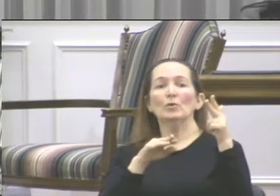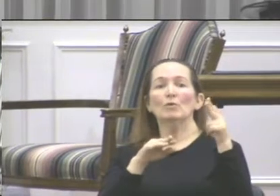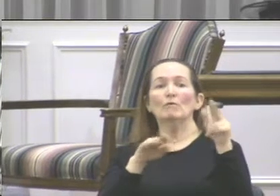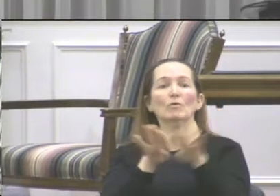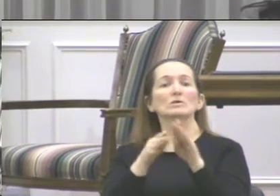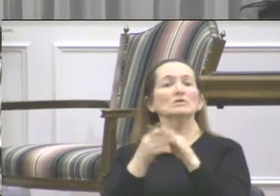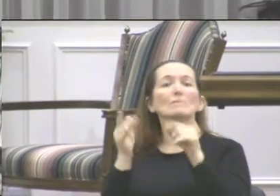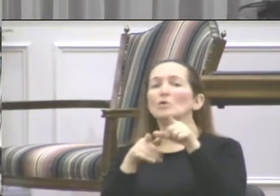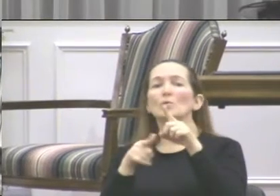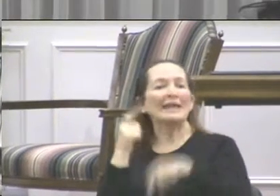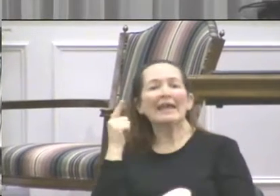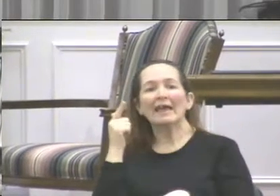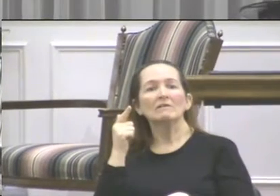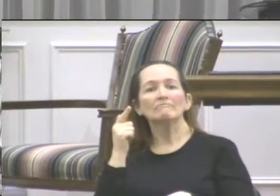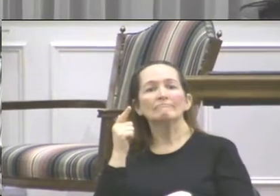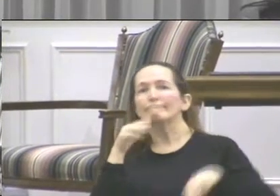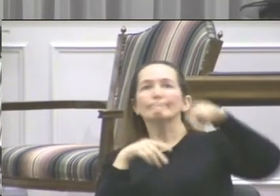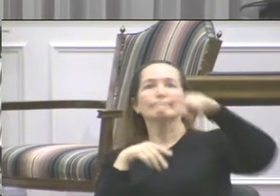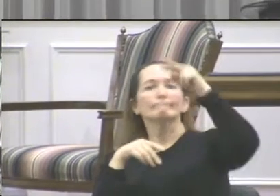to.